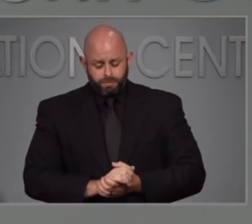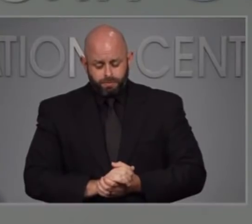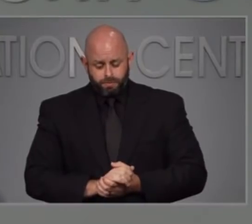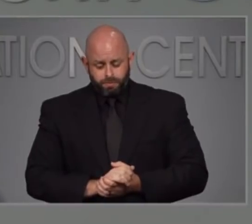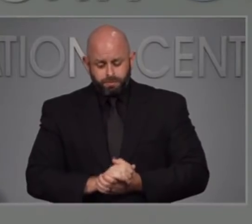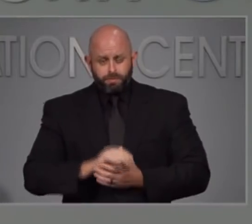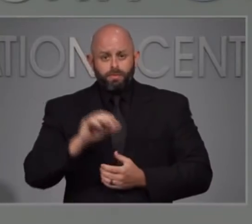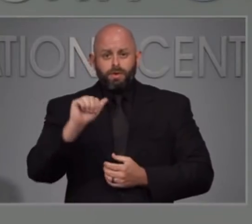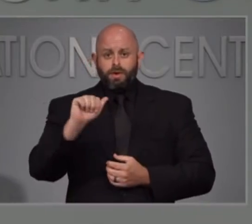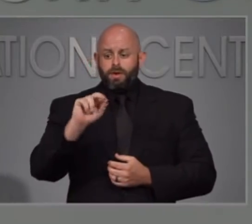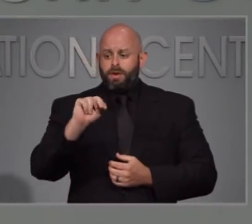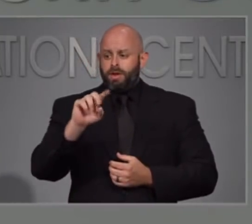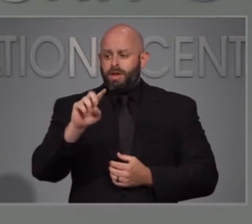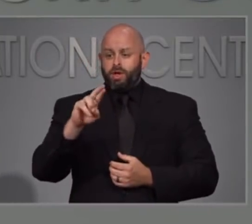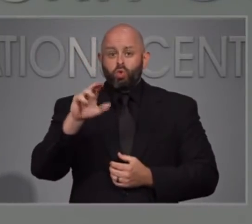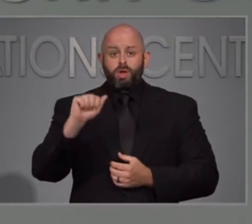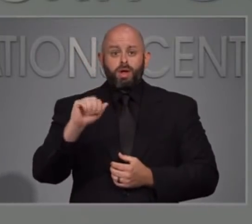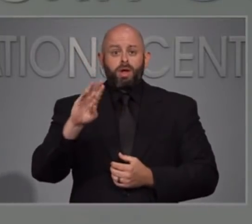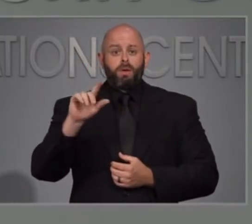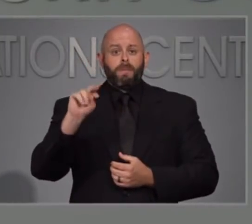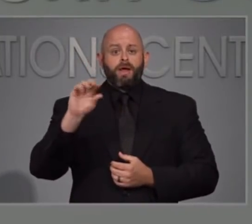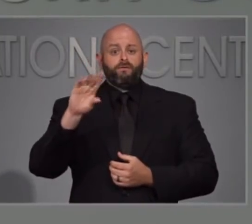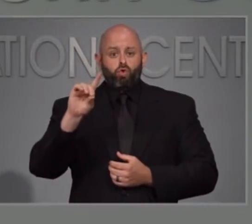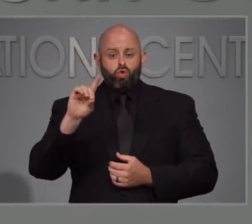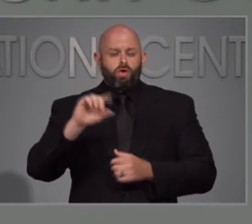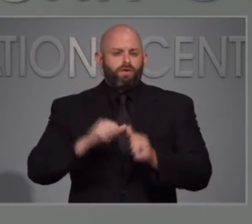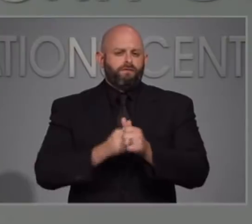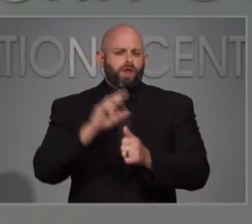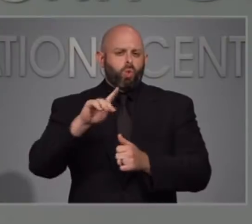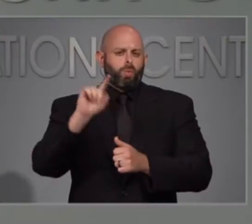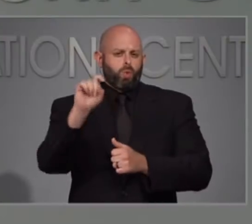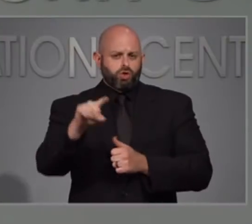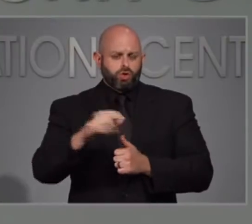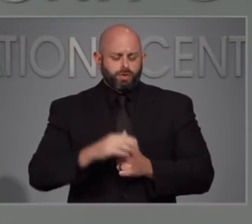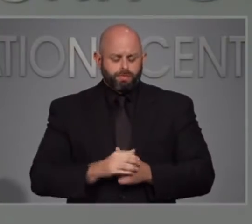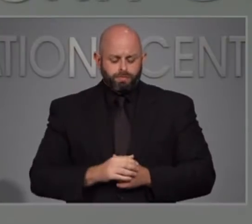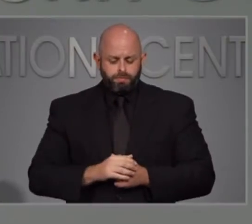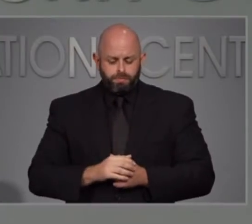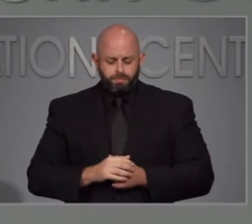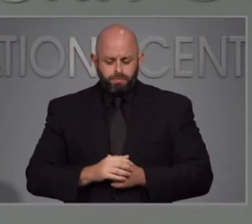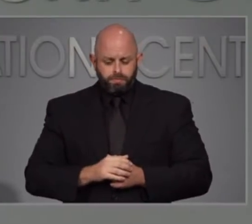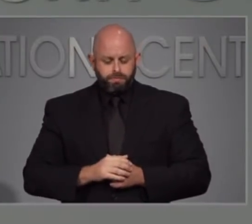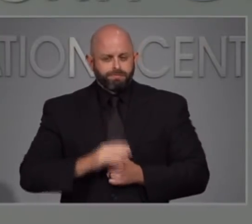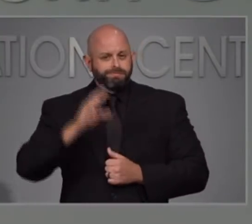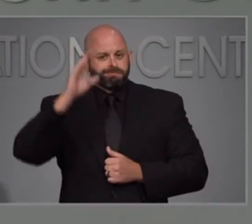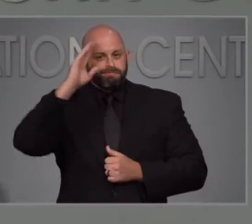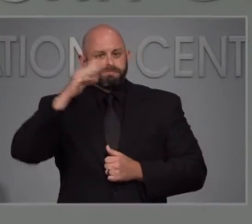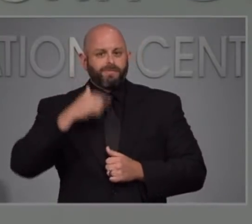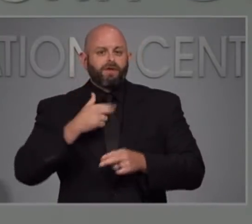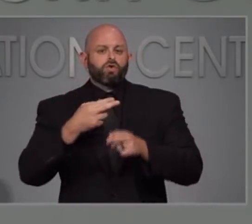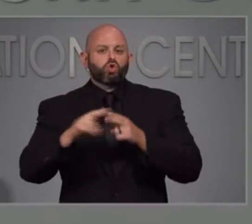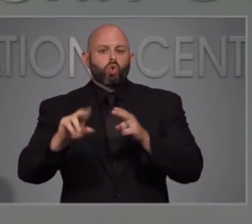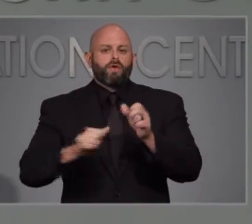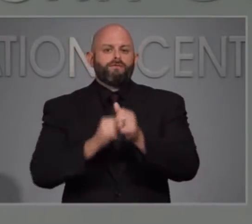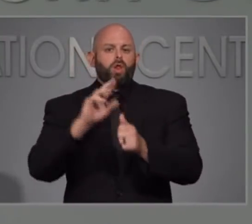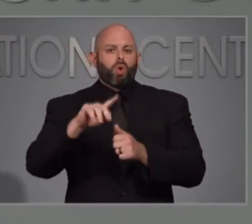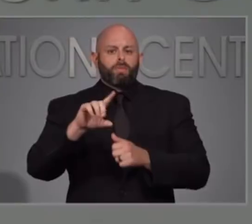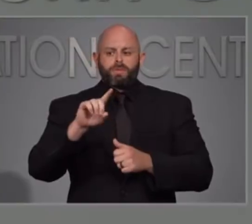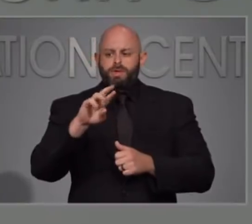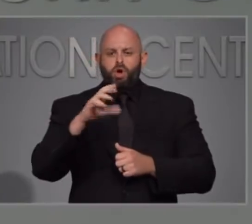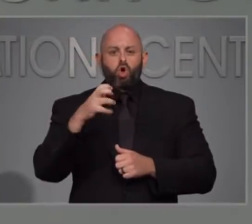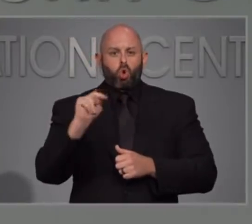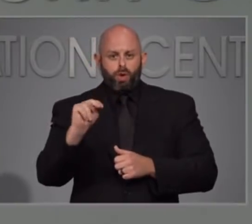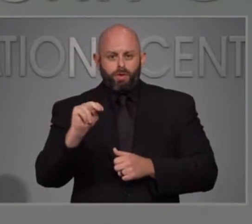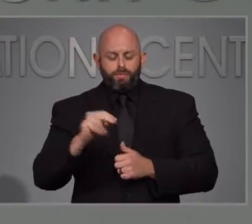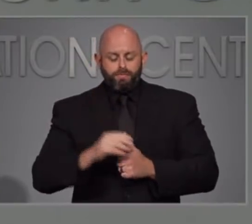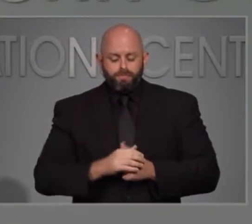Follow-up, Andrea Blanford, ABC 11. Hi, I do have a quick follow-up for you, Dr. Cohen. Is the state tracking